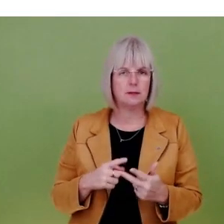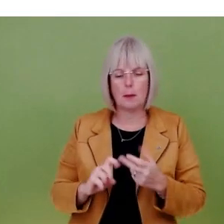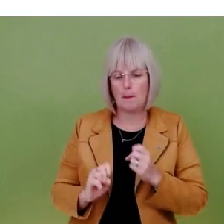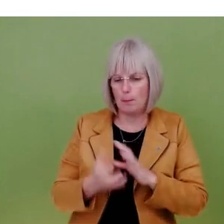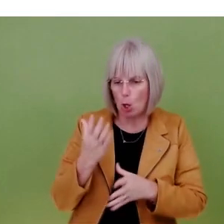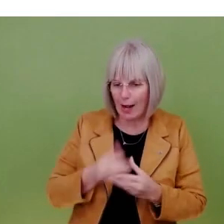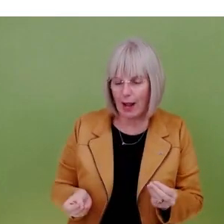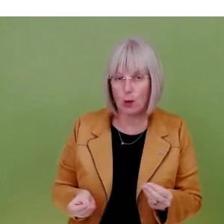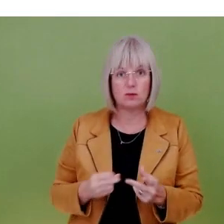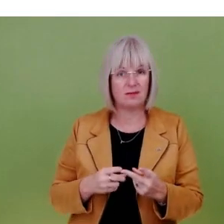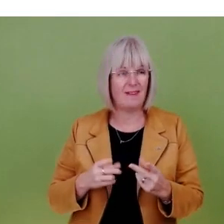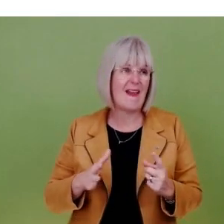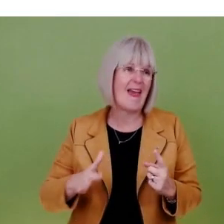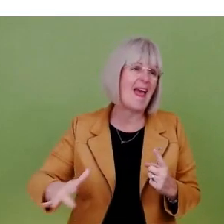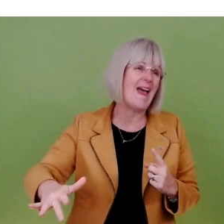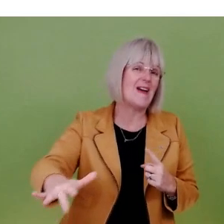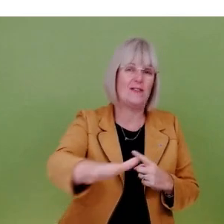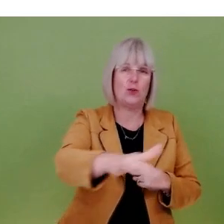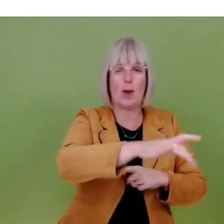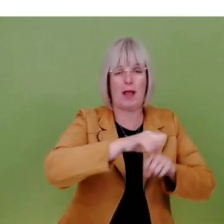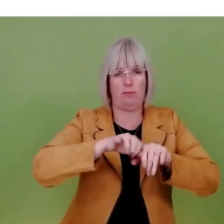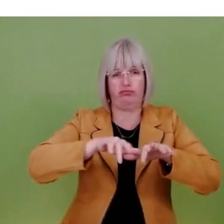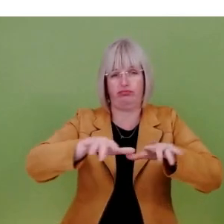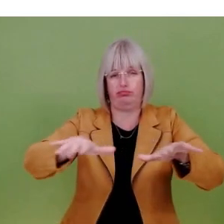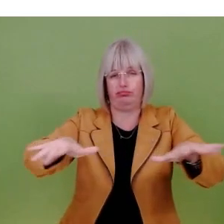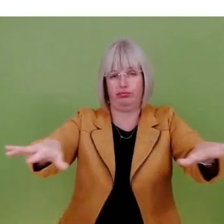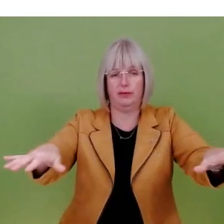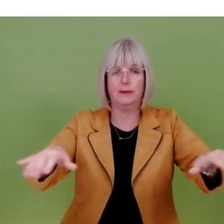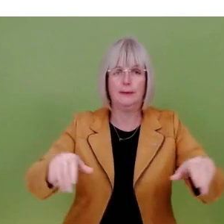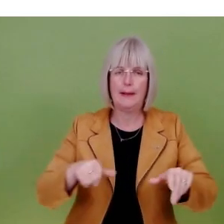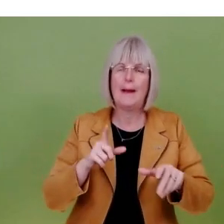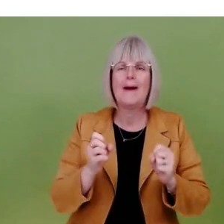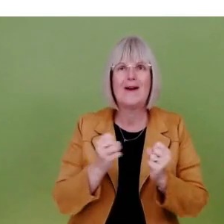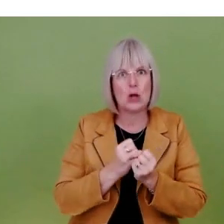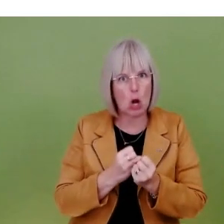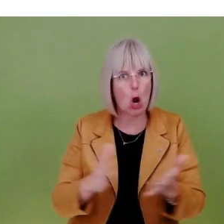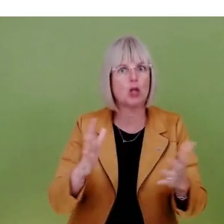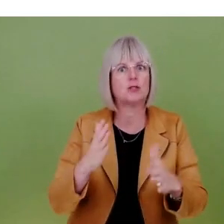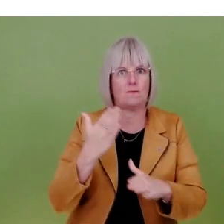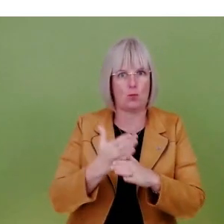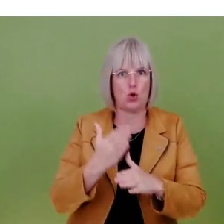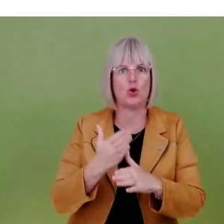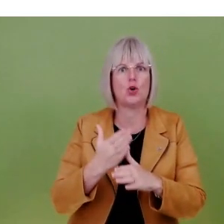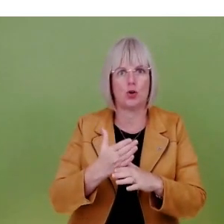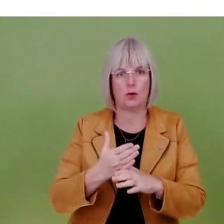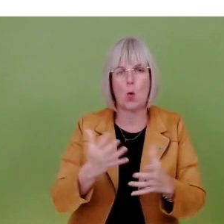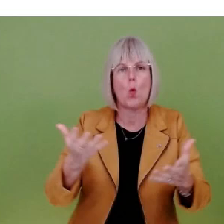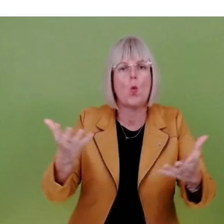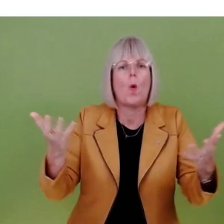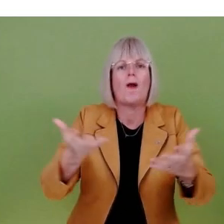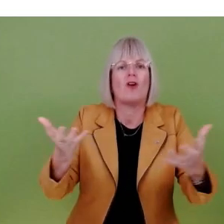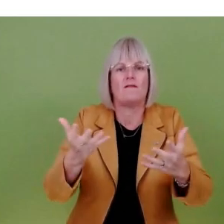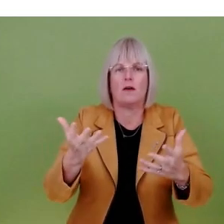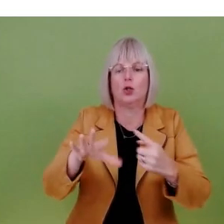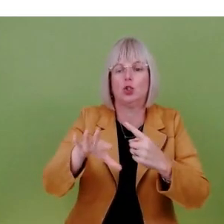inherent throughout society. And there's a lot of work to be done wherever you choose to do the work. So, Bill, over to